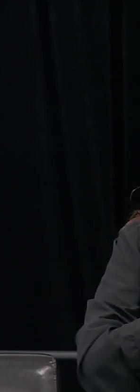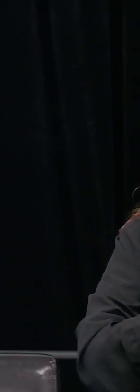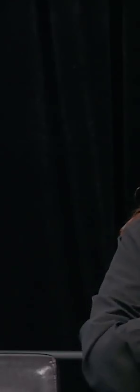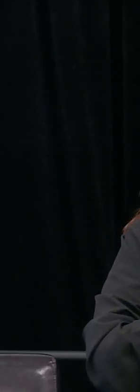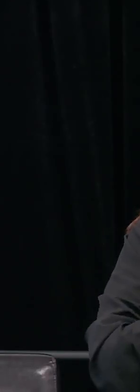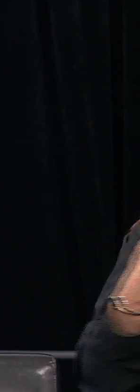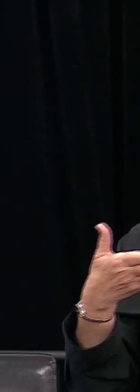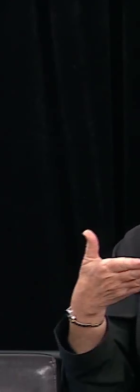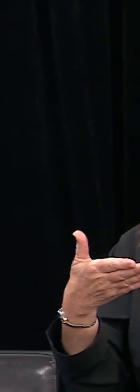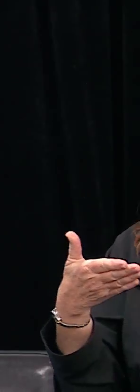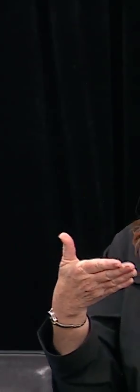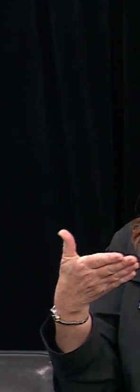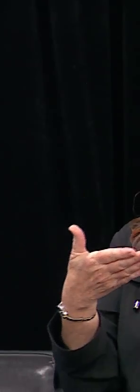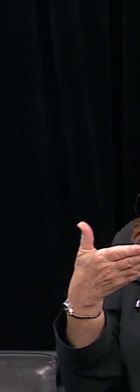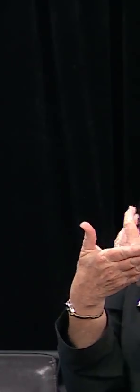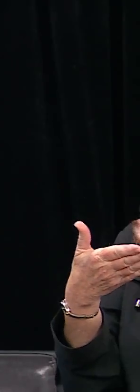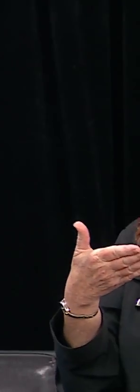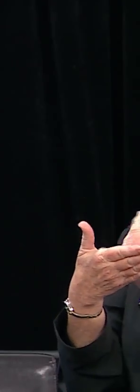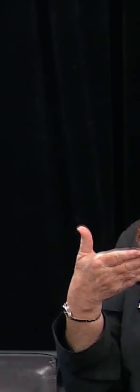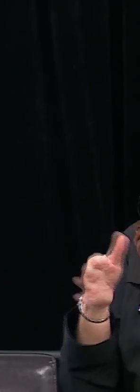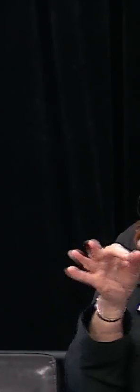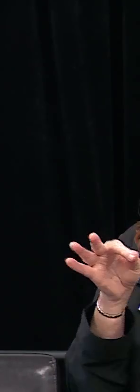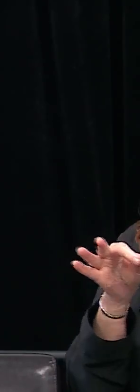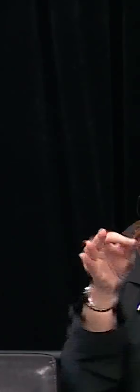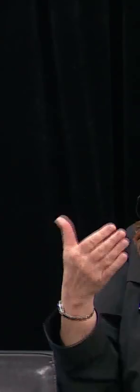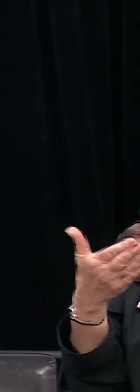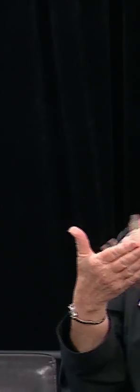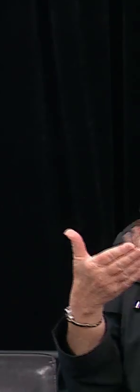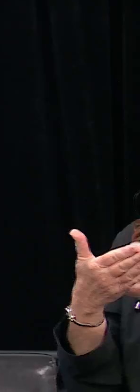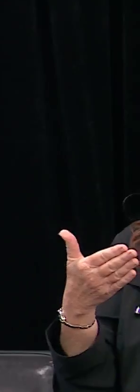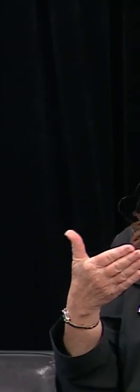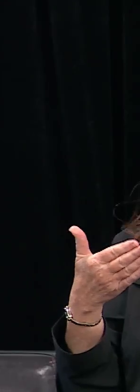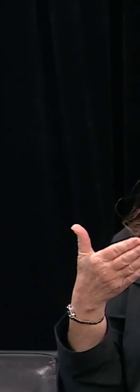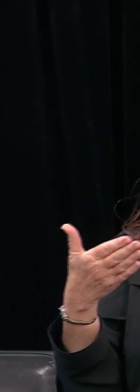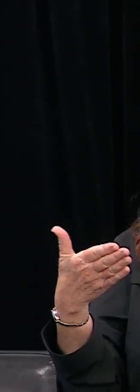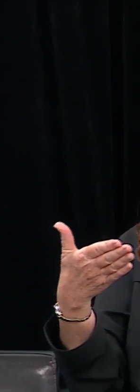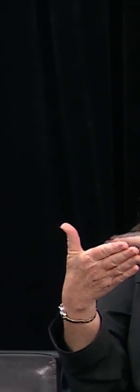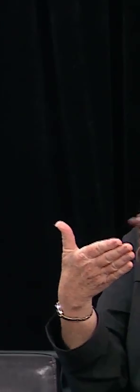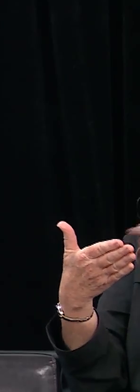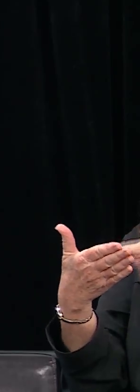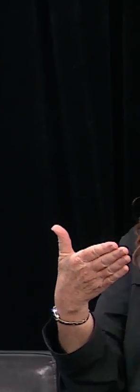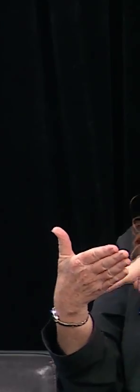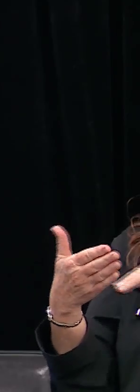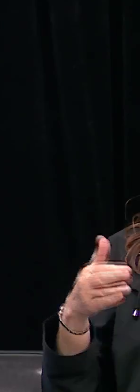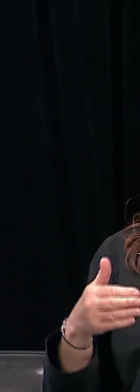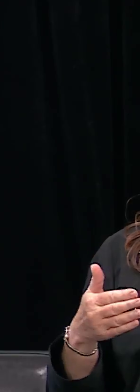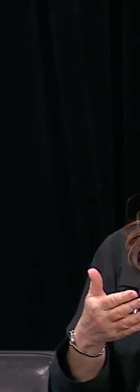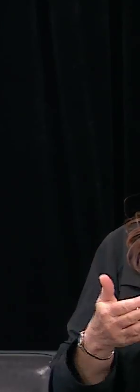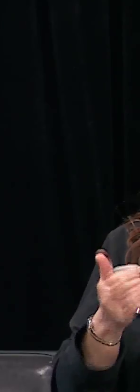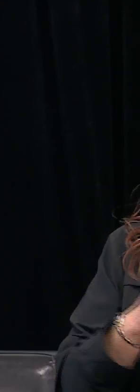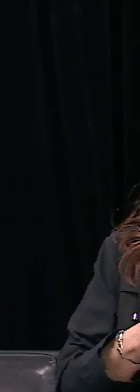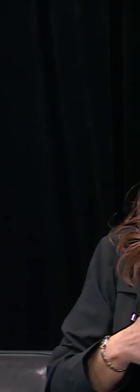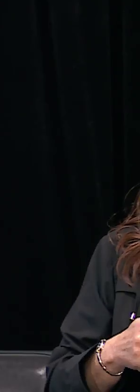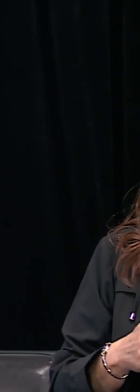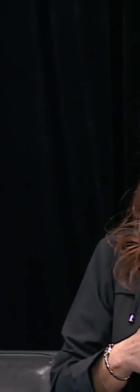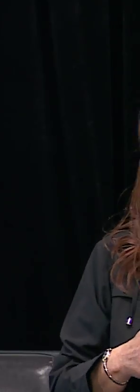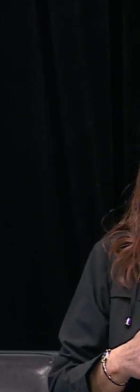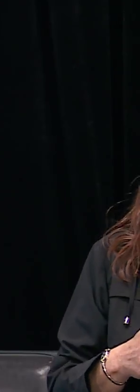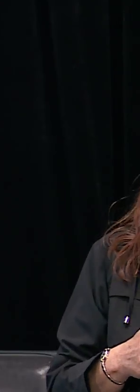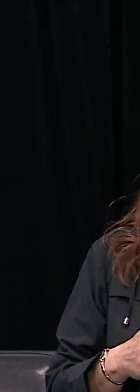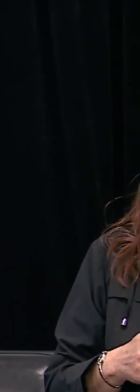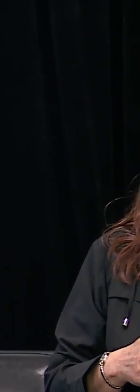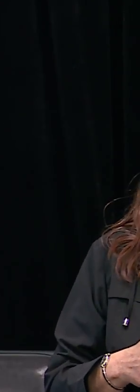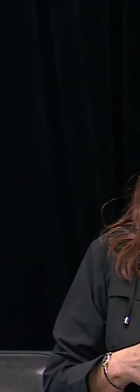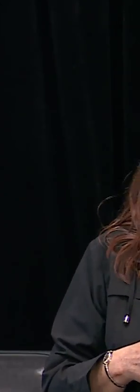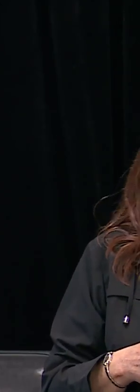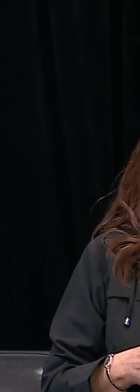to a text that deaf and hard of hearing people can read. Usually the way they work with this is they read lips, and when they're lost, they